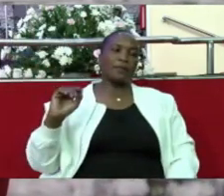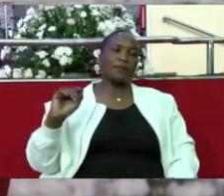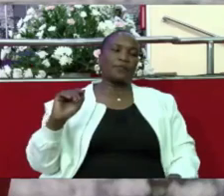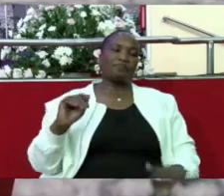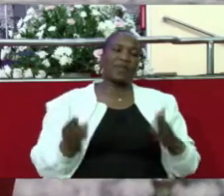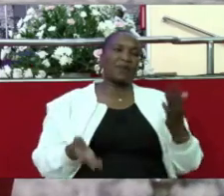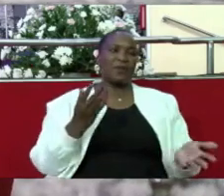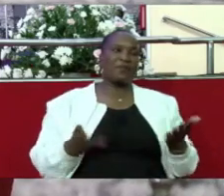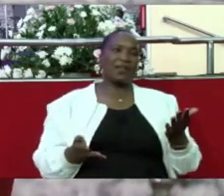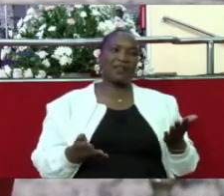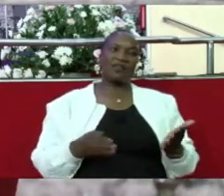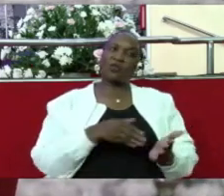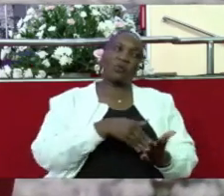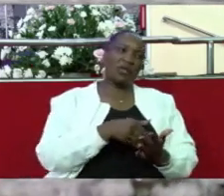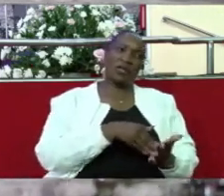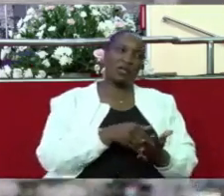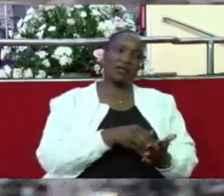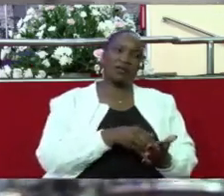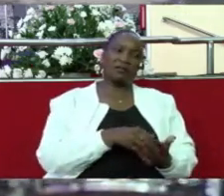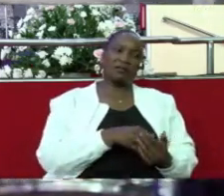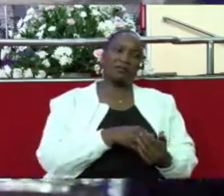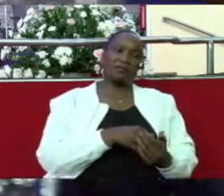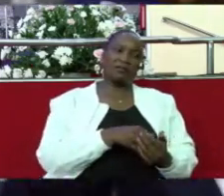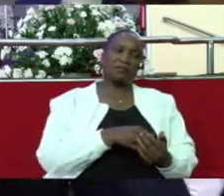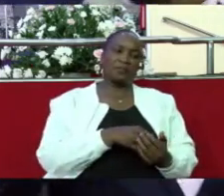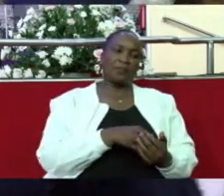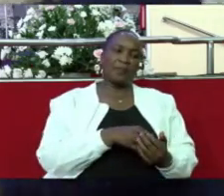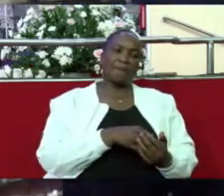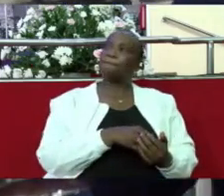continue, through a leaven, God, leaven,